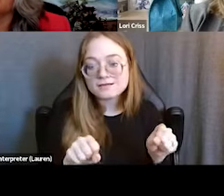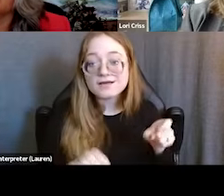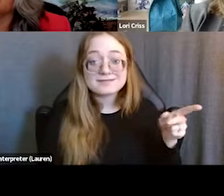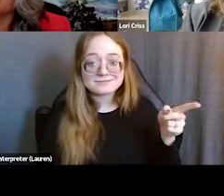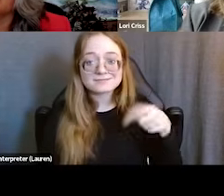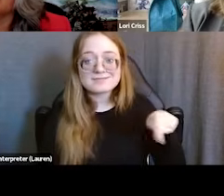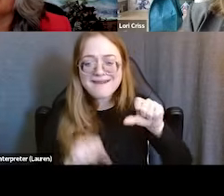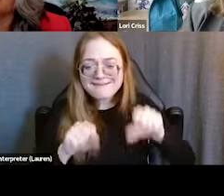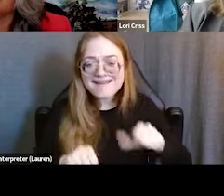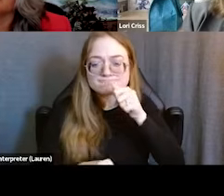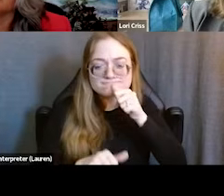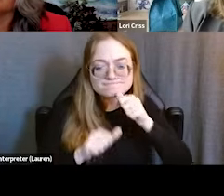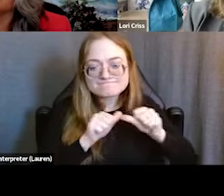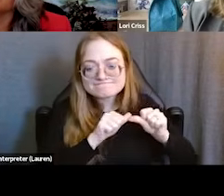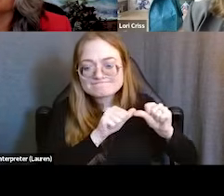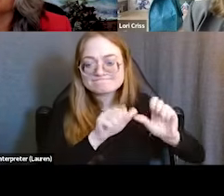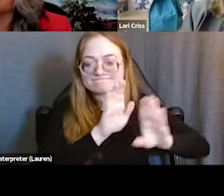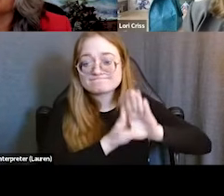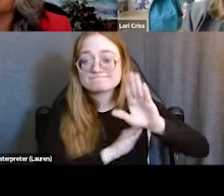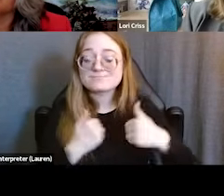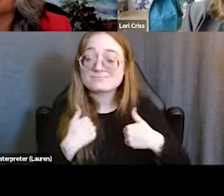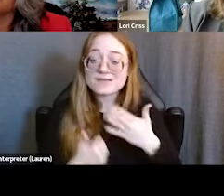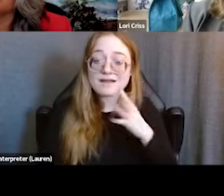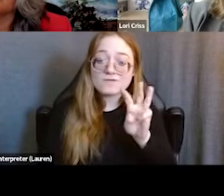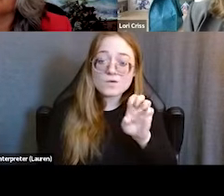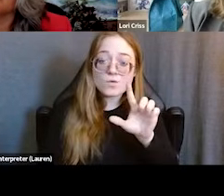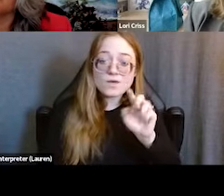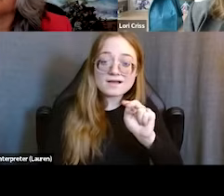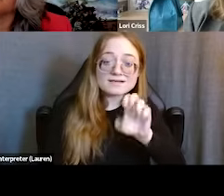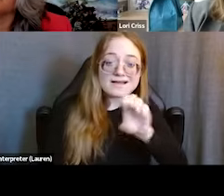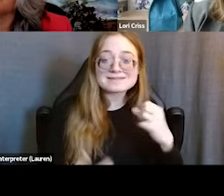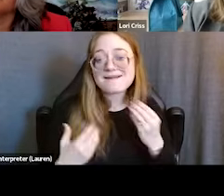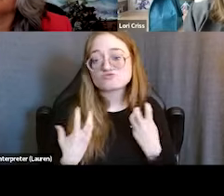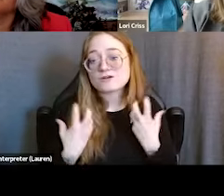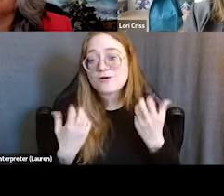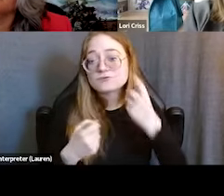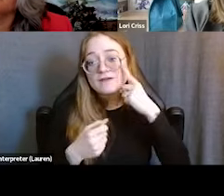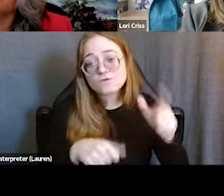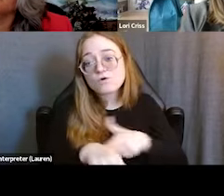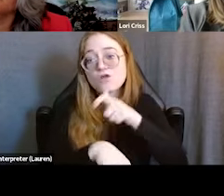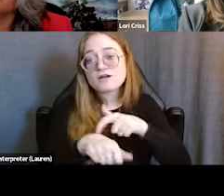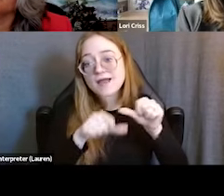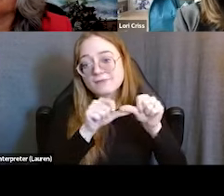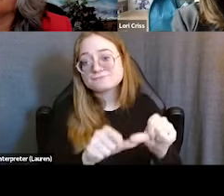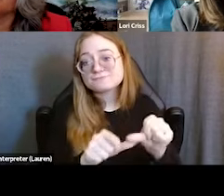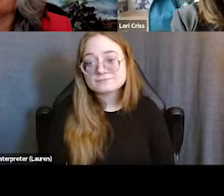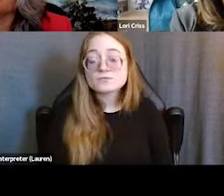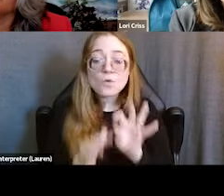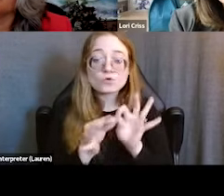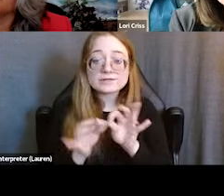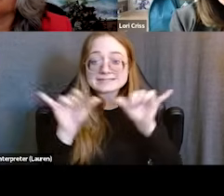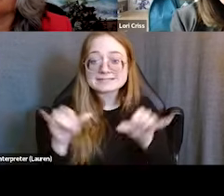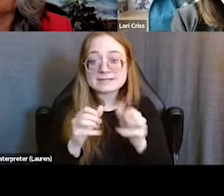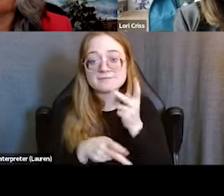those resiliencies and have wellness and recovery for the long haul. So coordinated systems of care, very